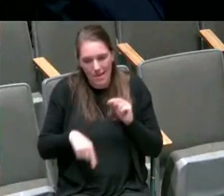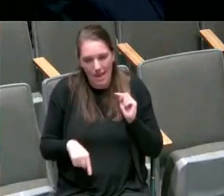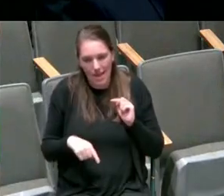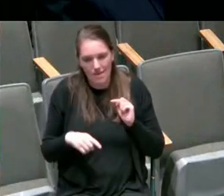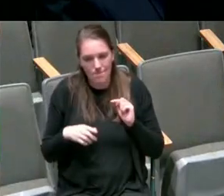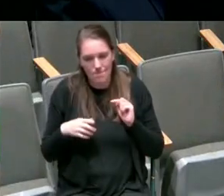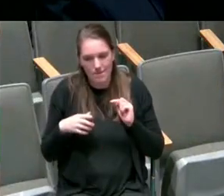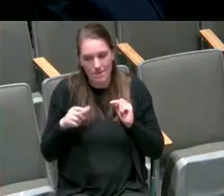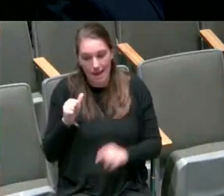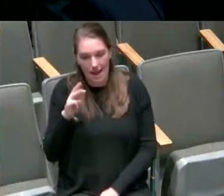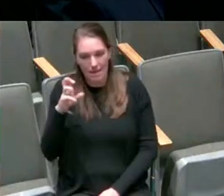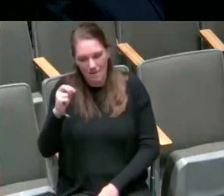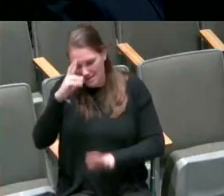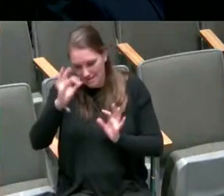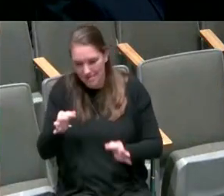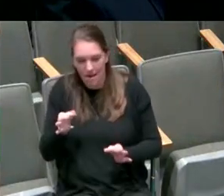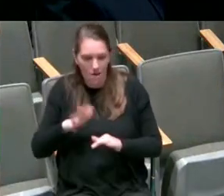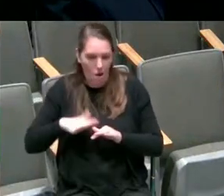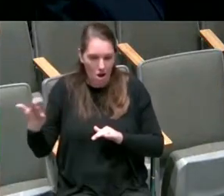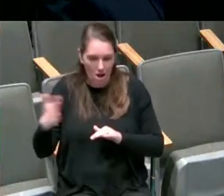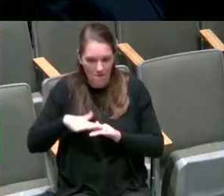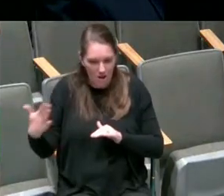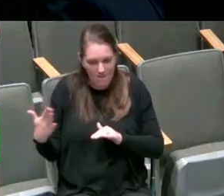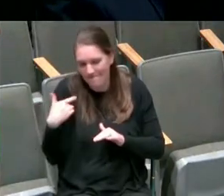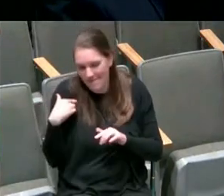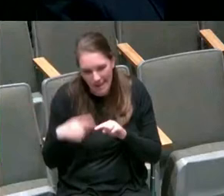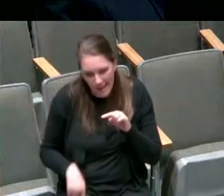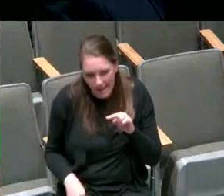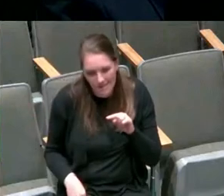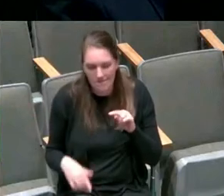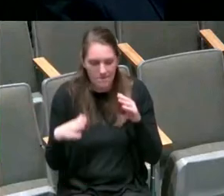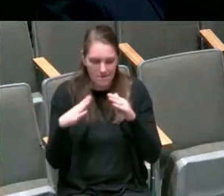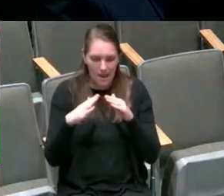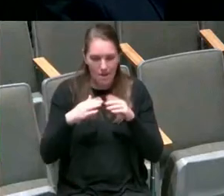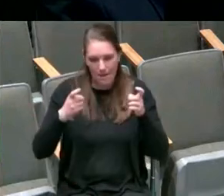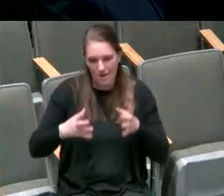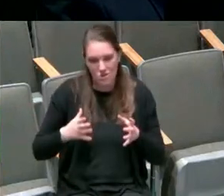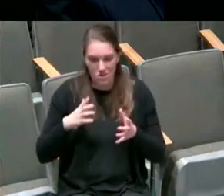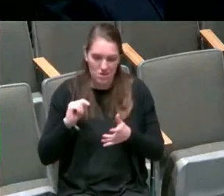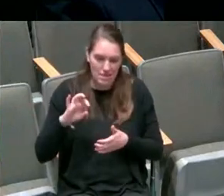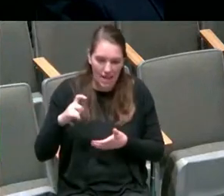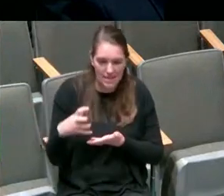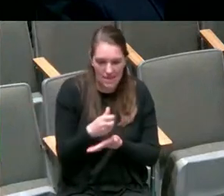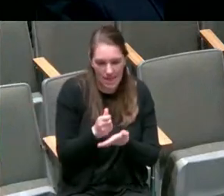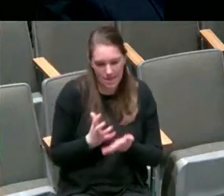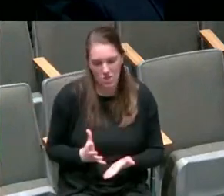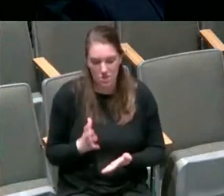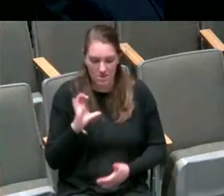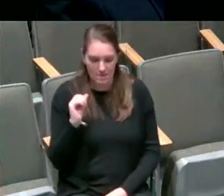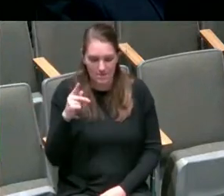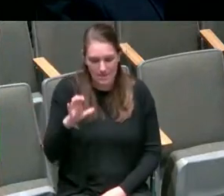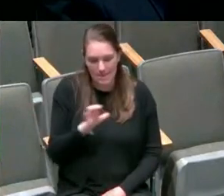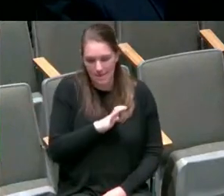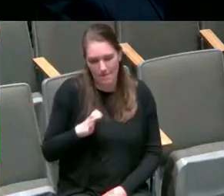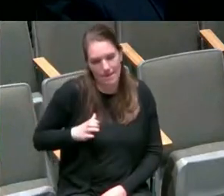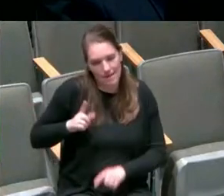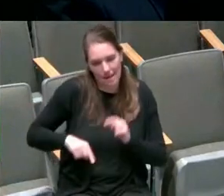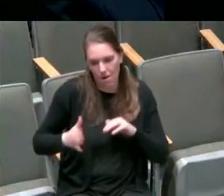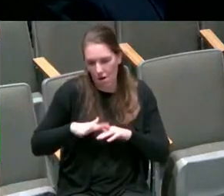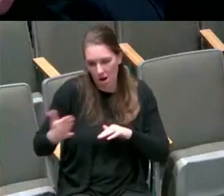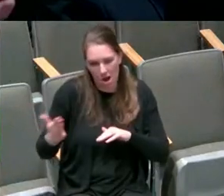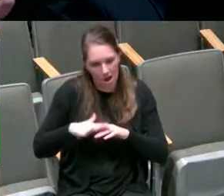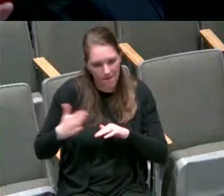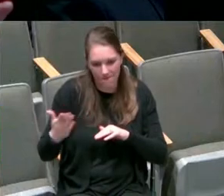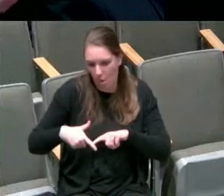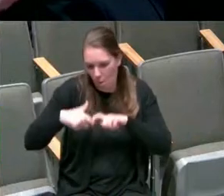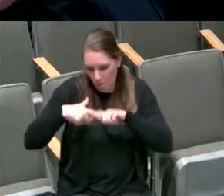administratively done by the select board or the town manager or the tax collector or the CPC committee we would have to